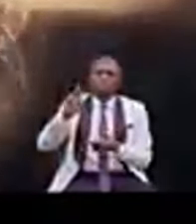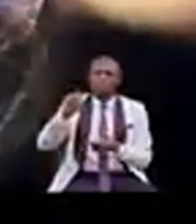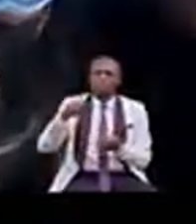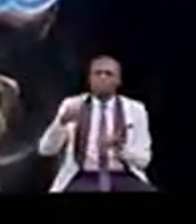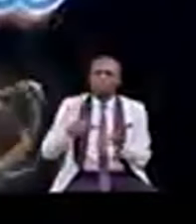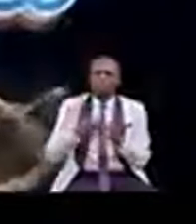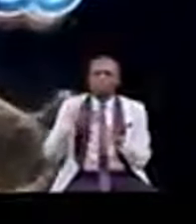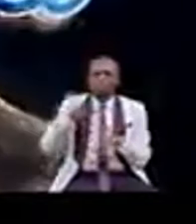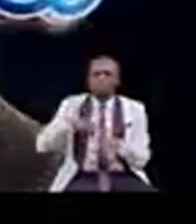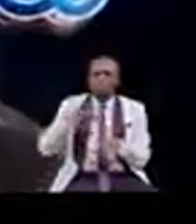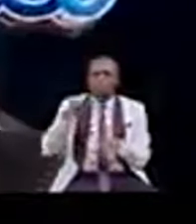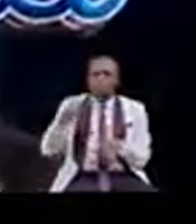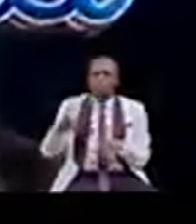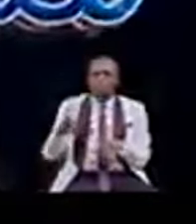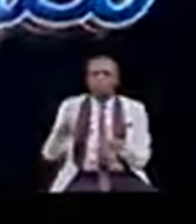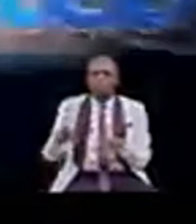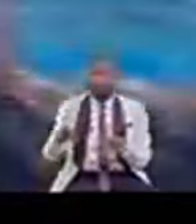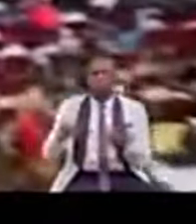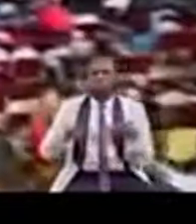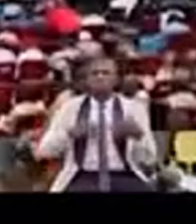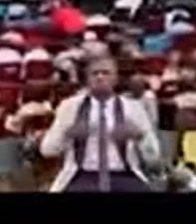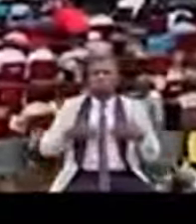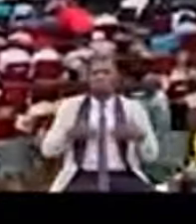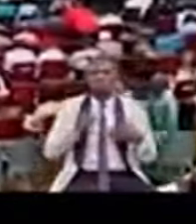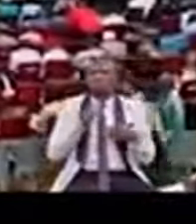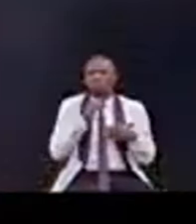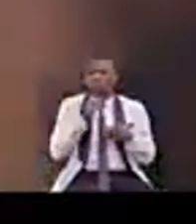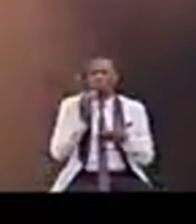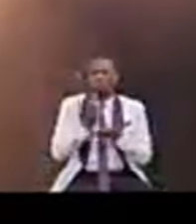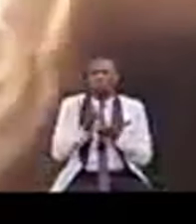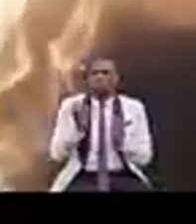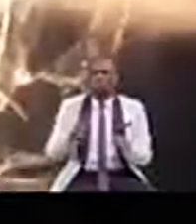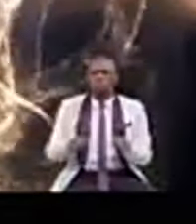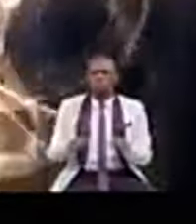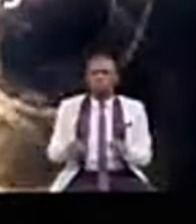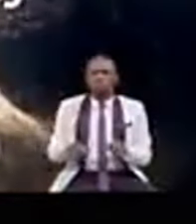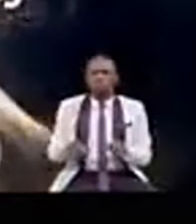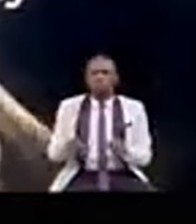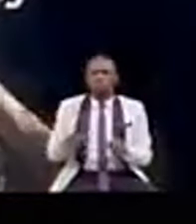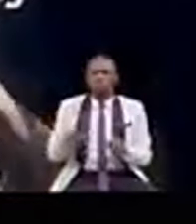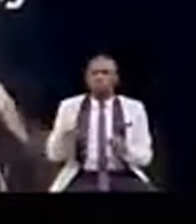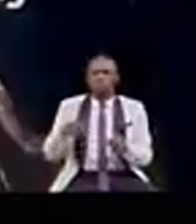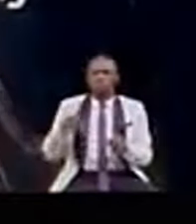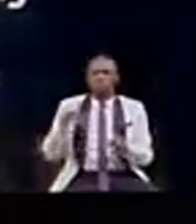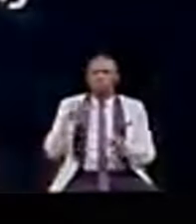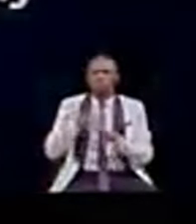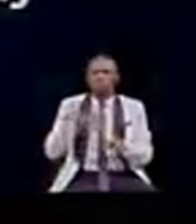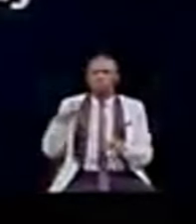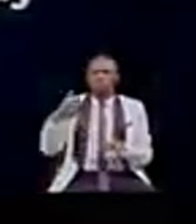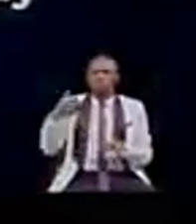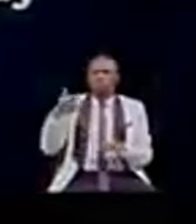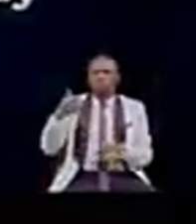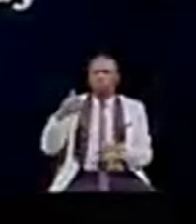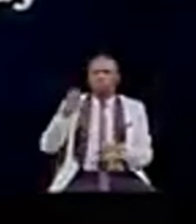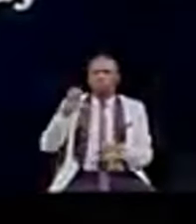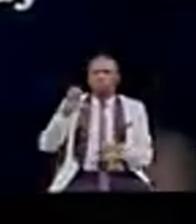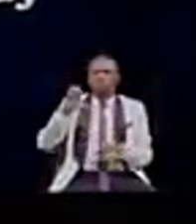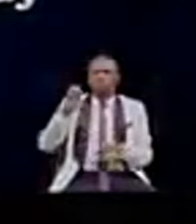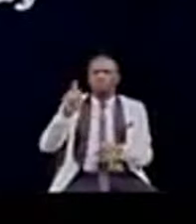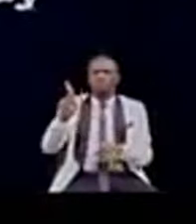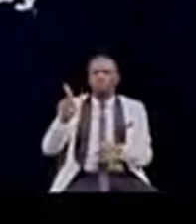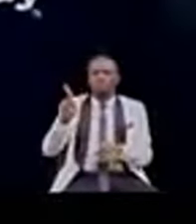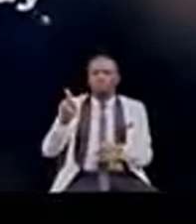no man shall see the Lord. The oil is the emblem of the Holy Spirit